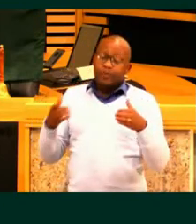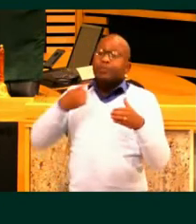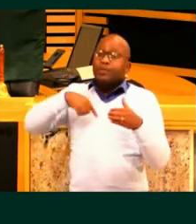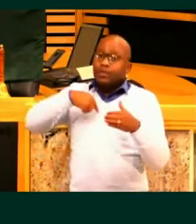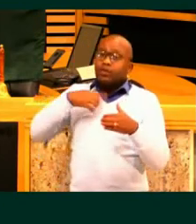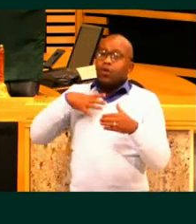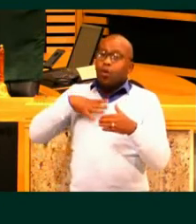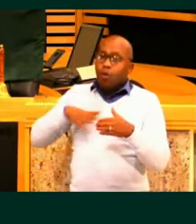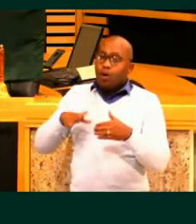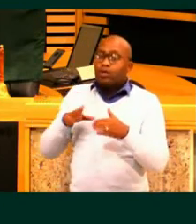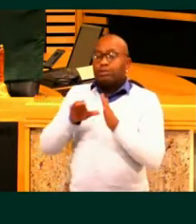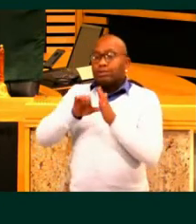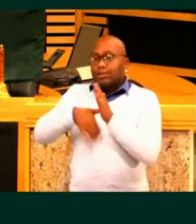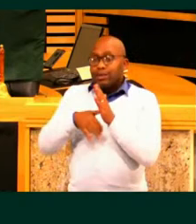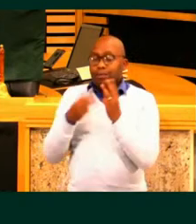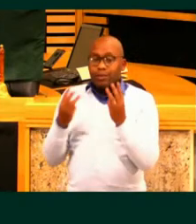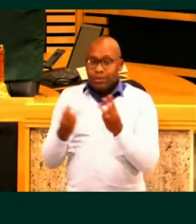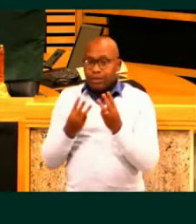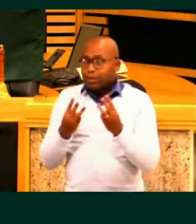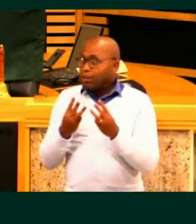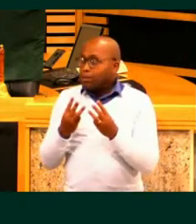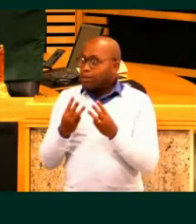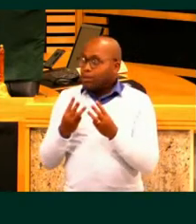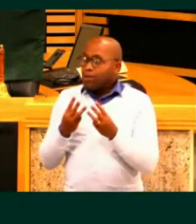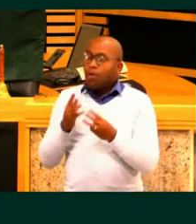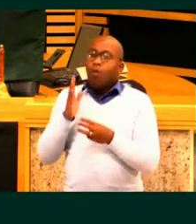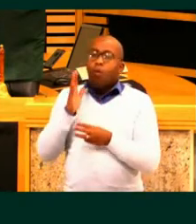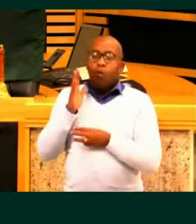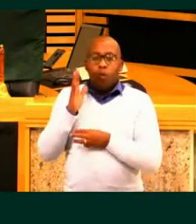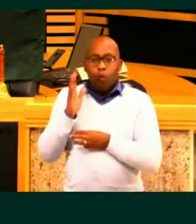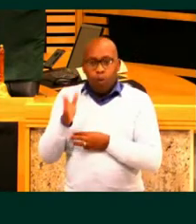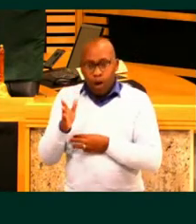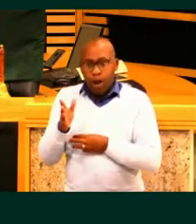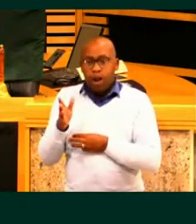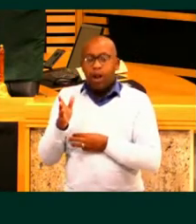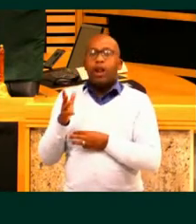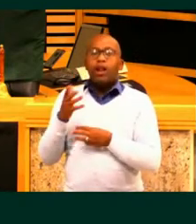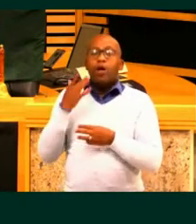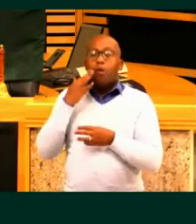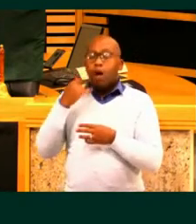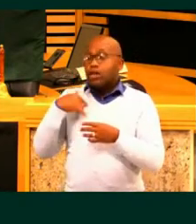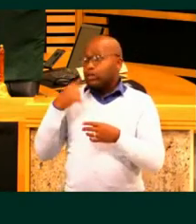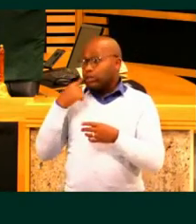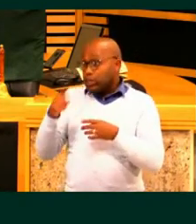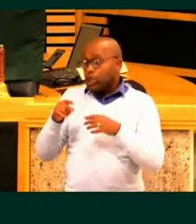by indicating that person with disabilities will receive preference during